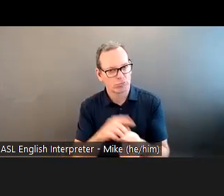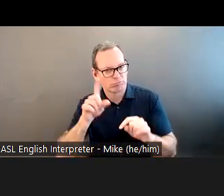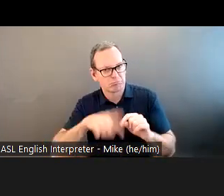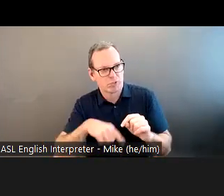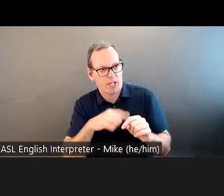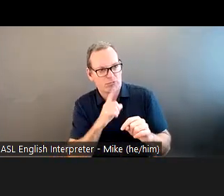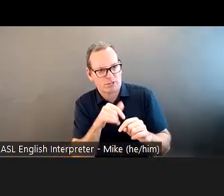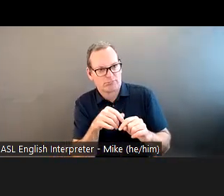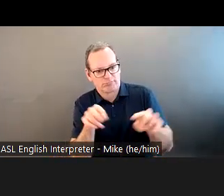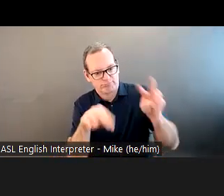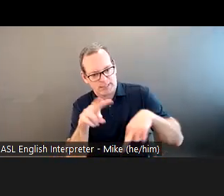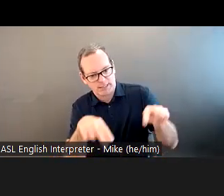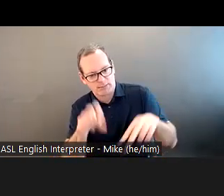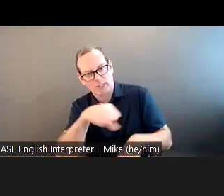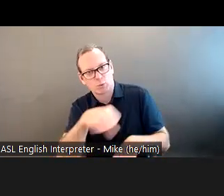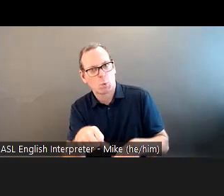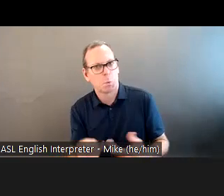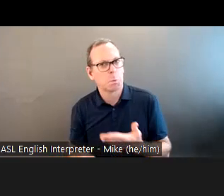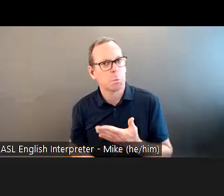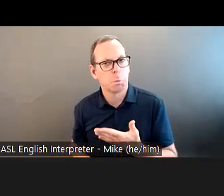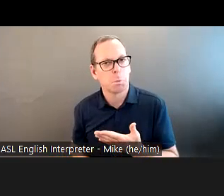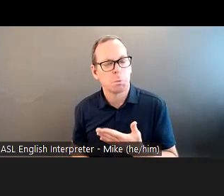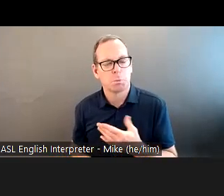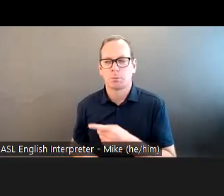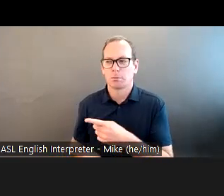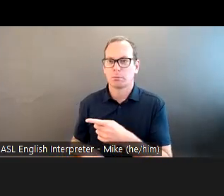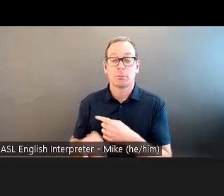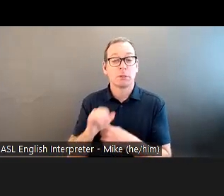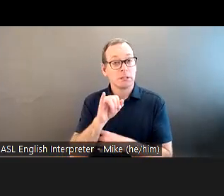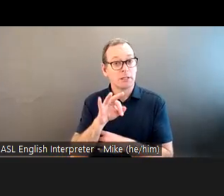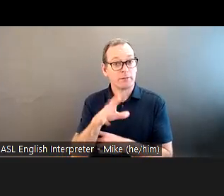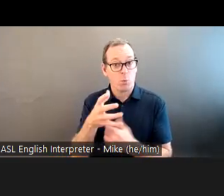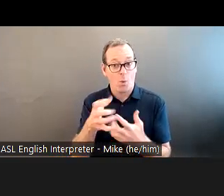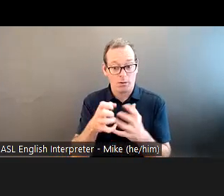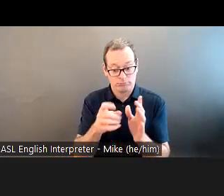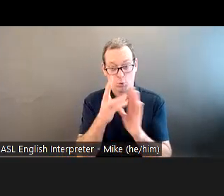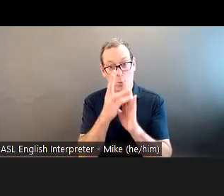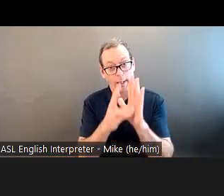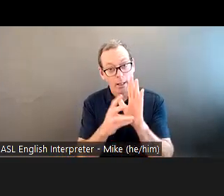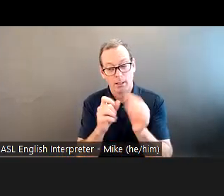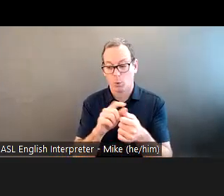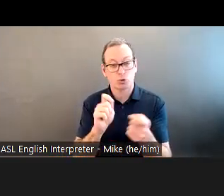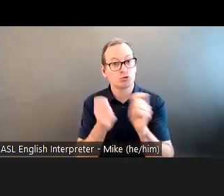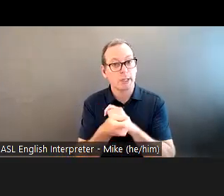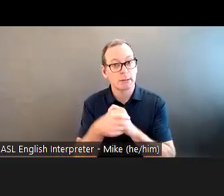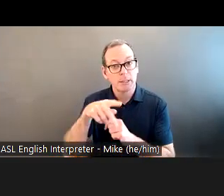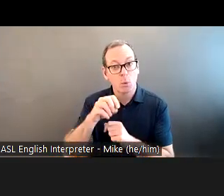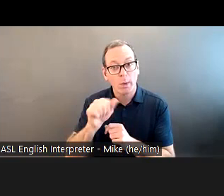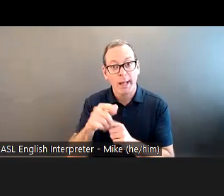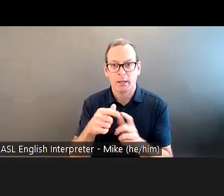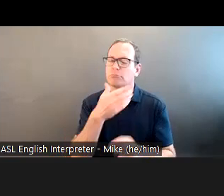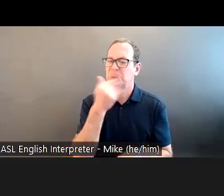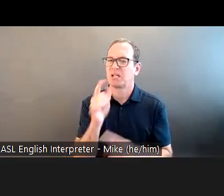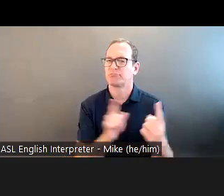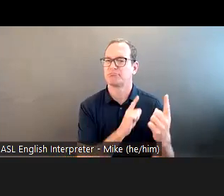write a power of attorney or change your will, you probably should be talking to a lawyer more so. And then